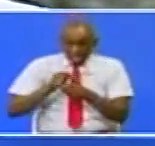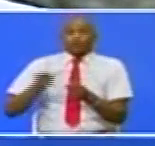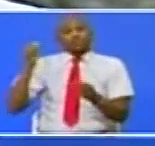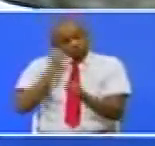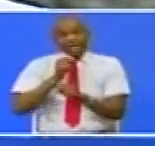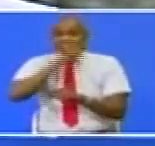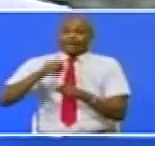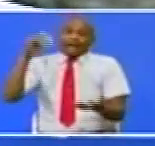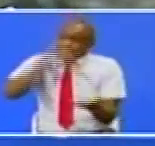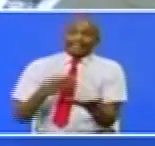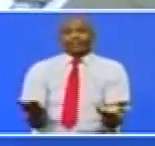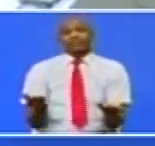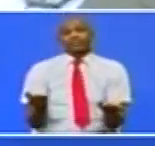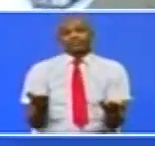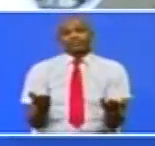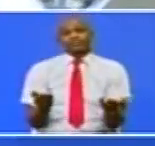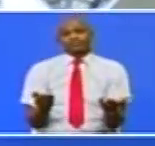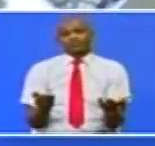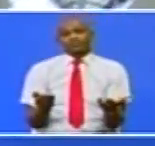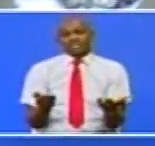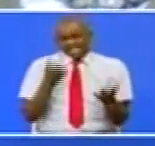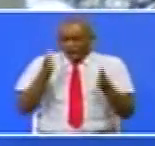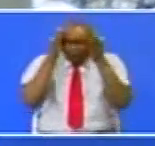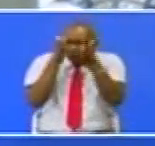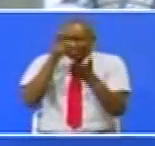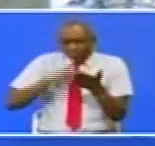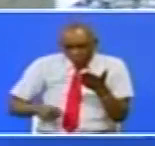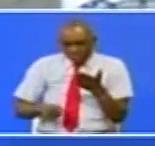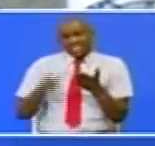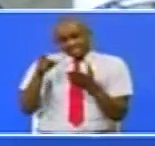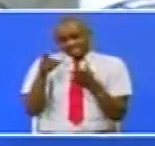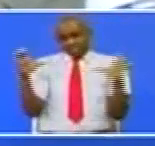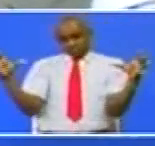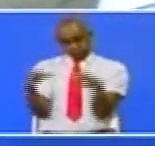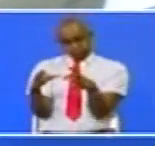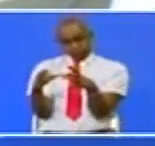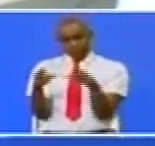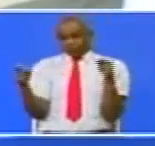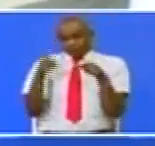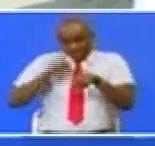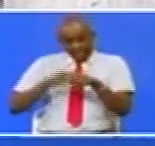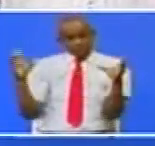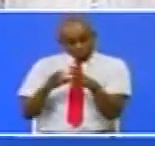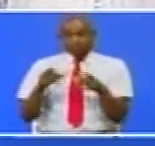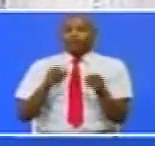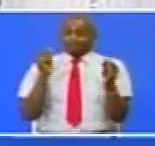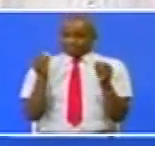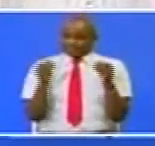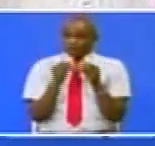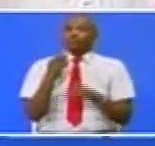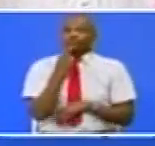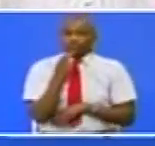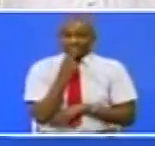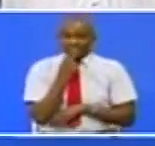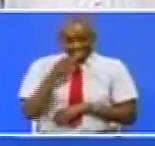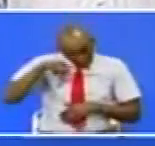we can have, you know, proper systems. Focus is now on the interim NEC board, which held its first meeting Tuesday. And the new board, there are